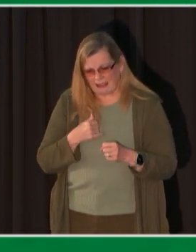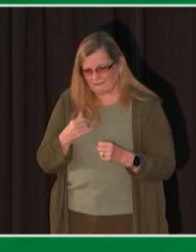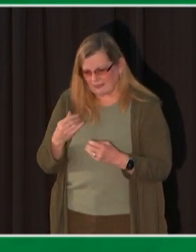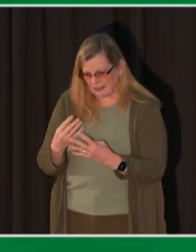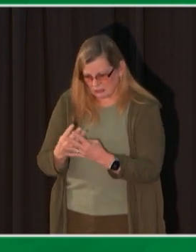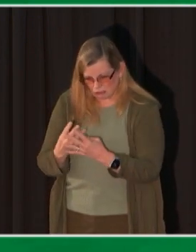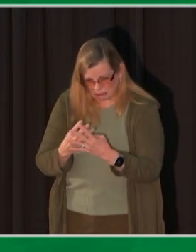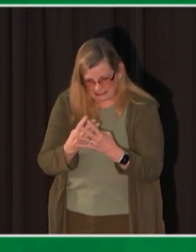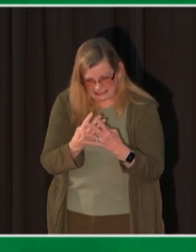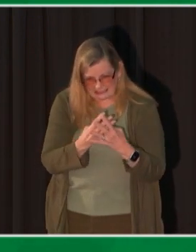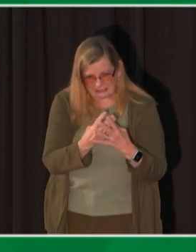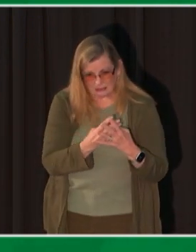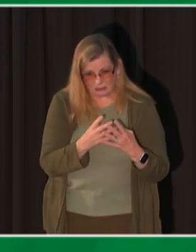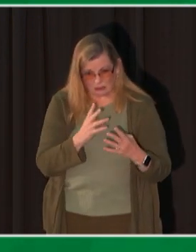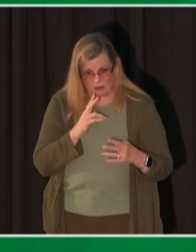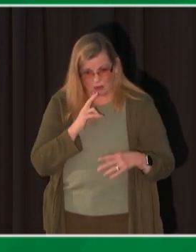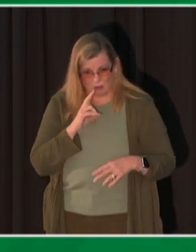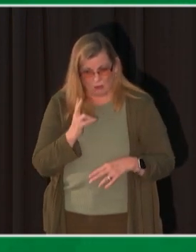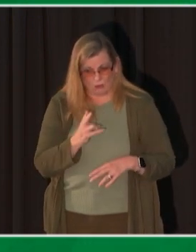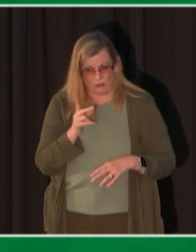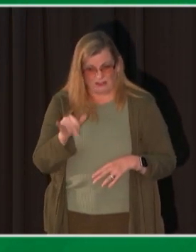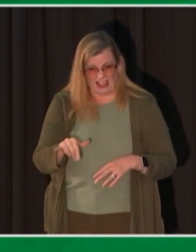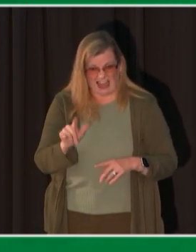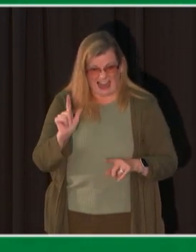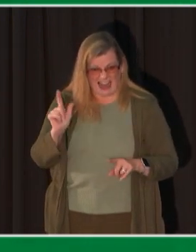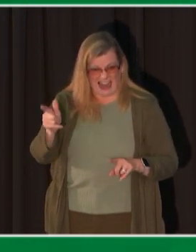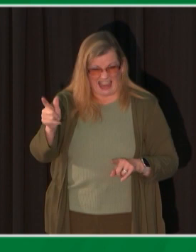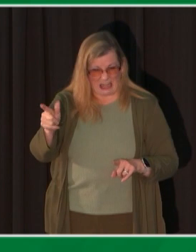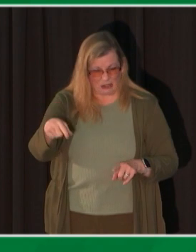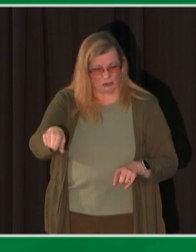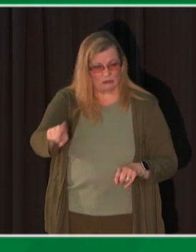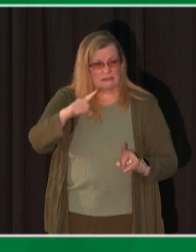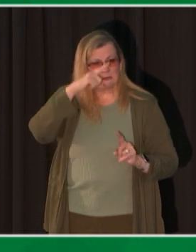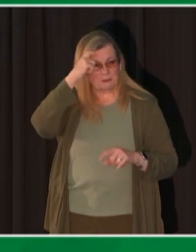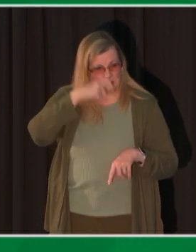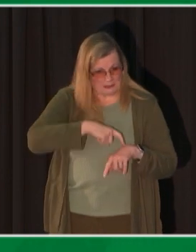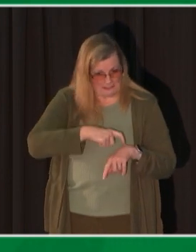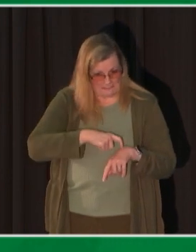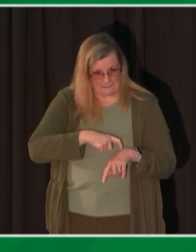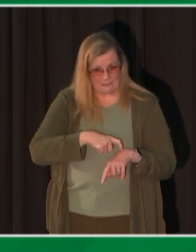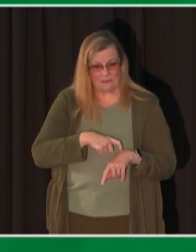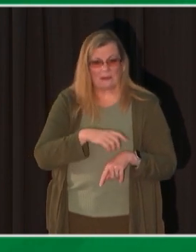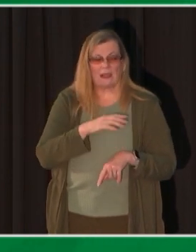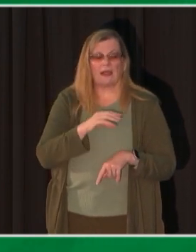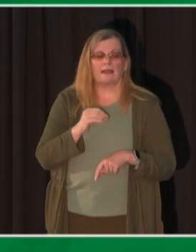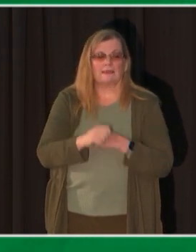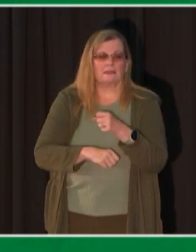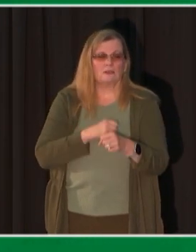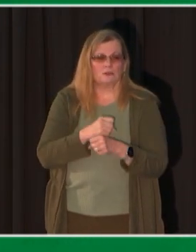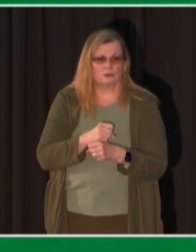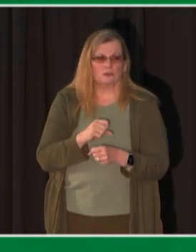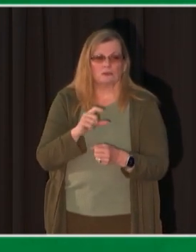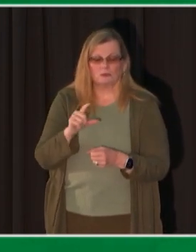inform our efforts over the summer and our efforts throughout the 2021 school year.